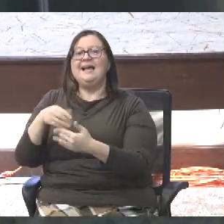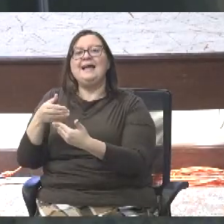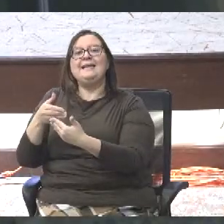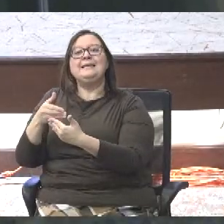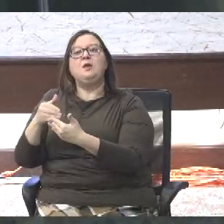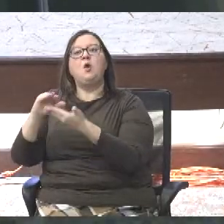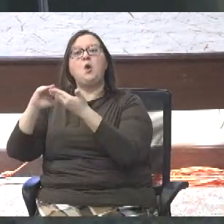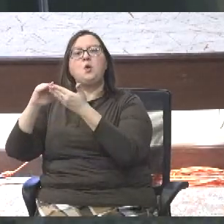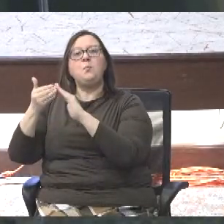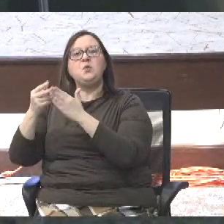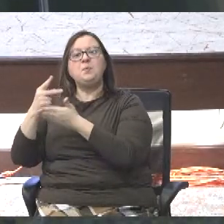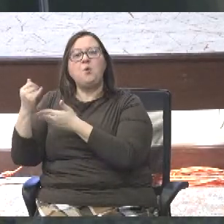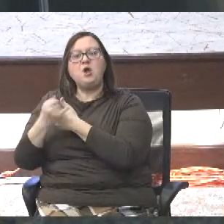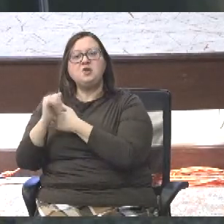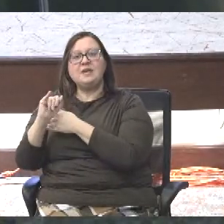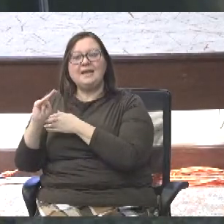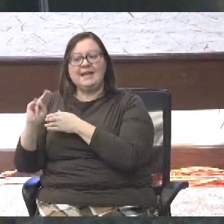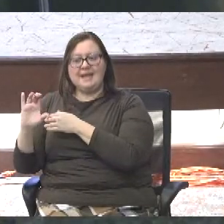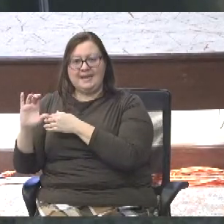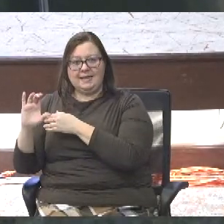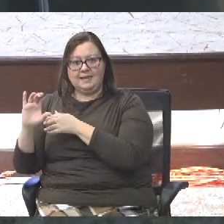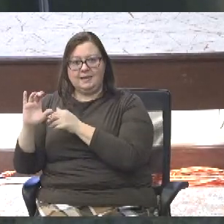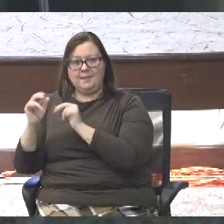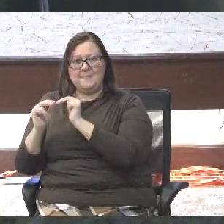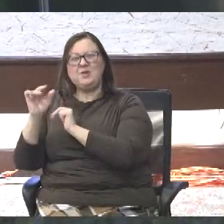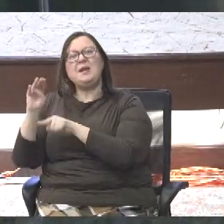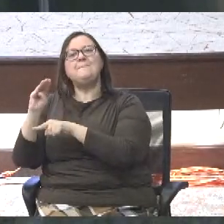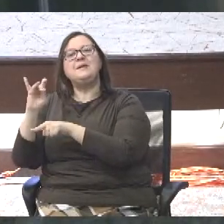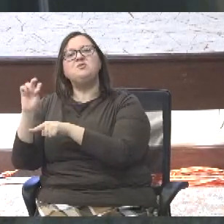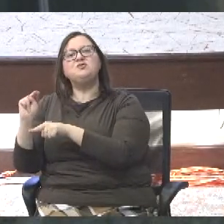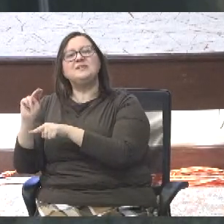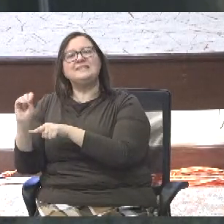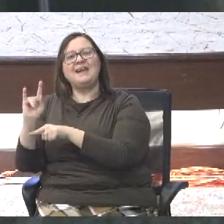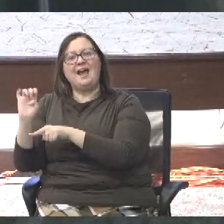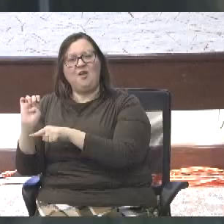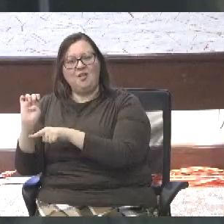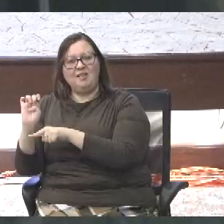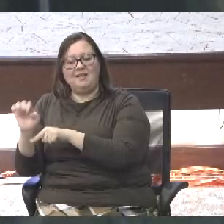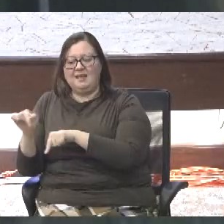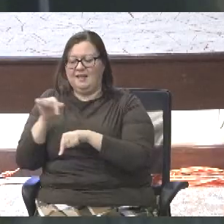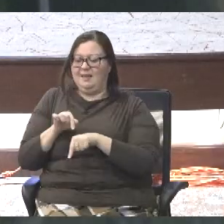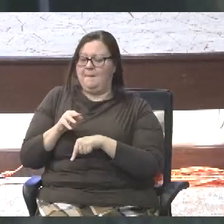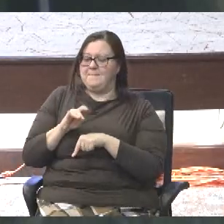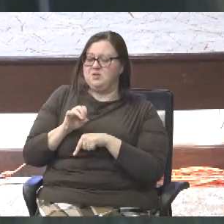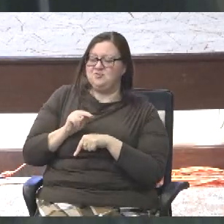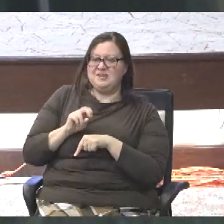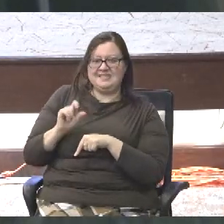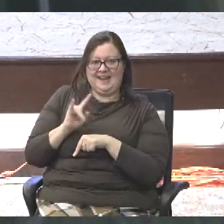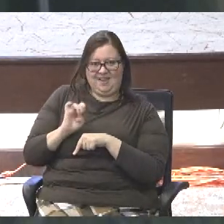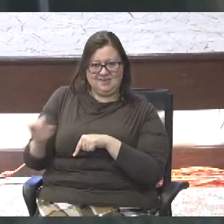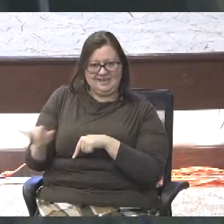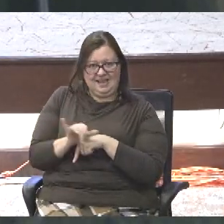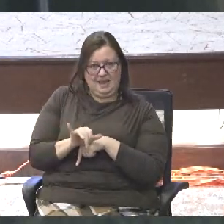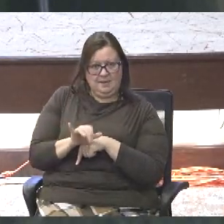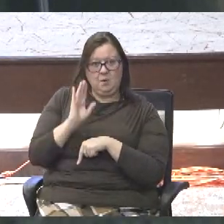Inc. building, which is a mission-style building. And my understanding is the fire station is going to kind of